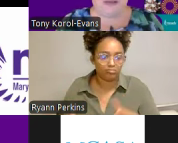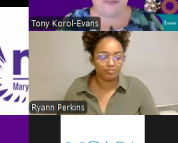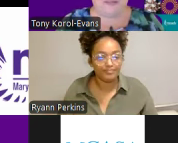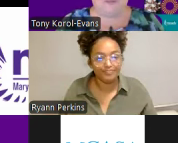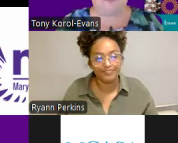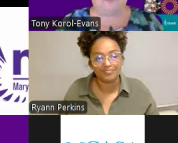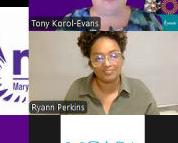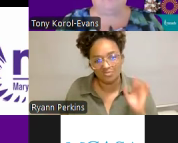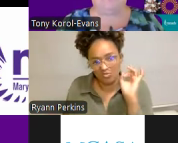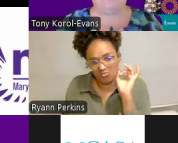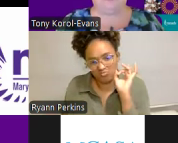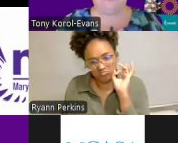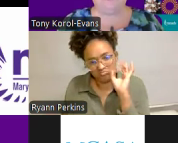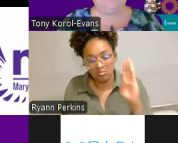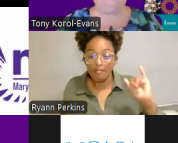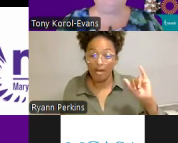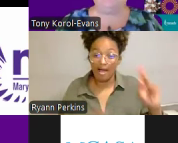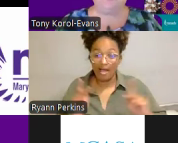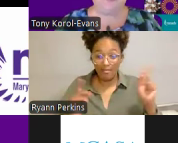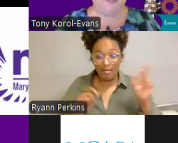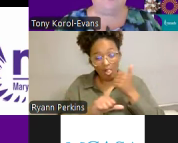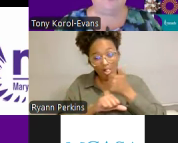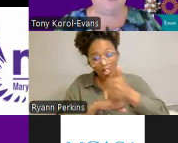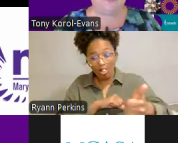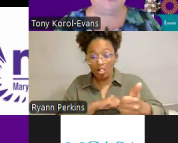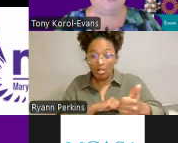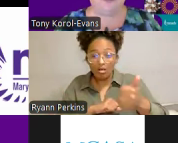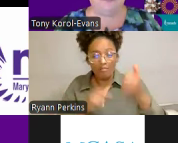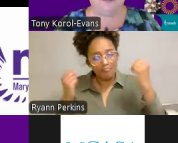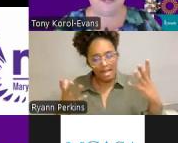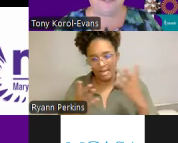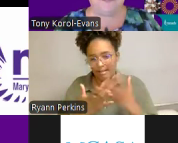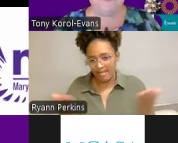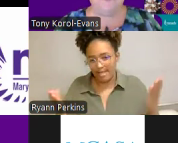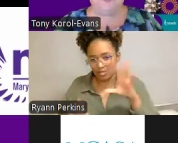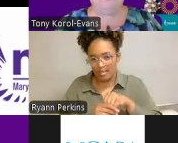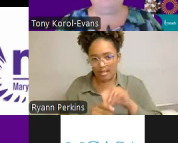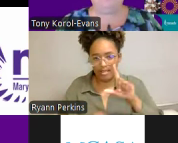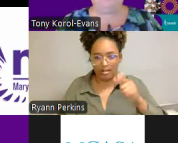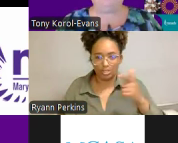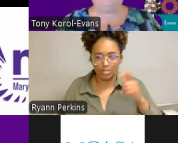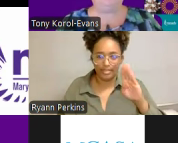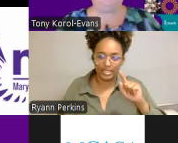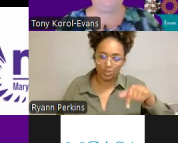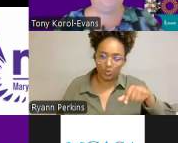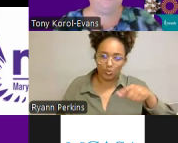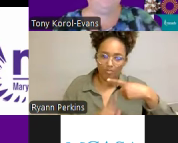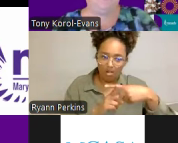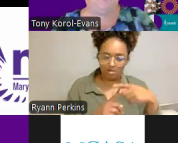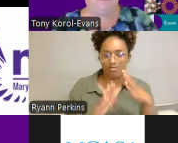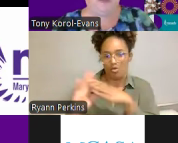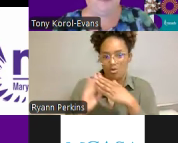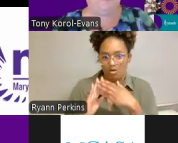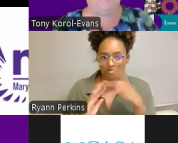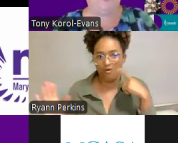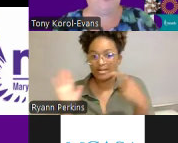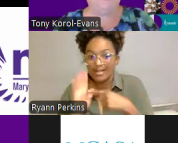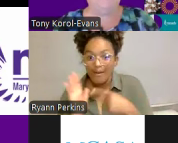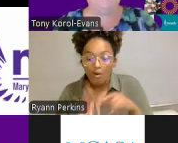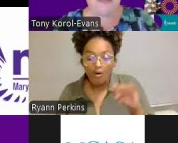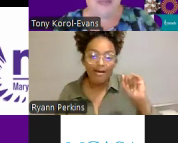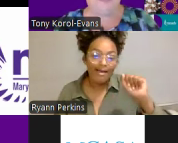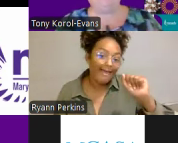example, bisexuals were blamed for bringing AIDS into the heterosexual community because they were sleeping with both people who